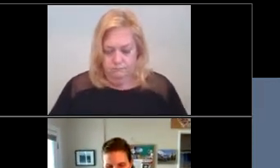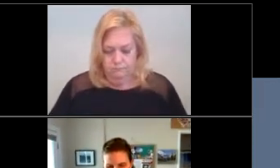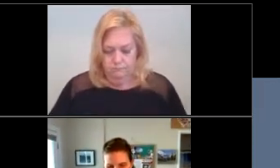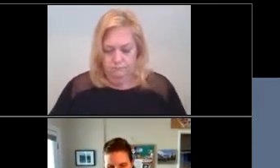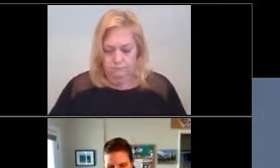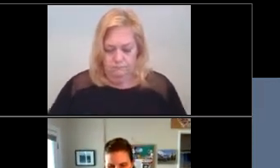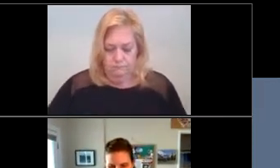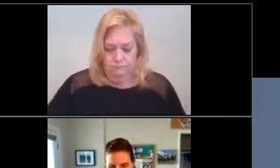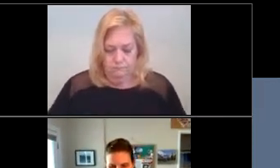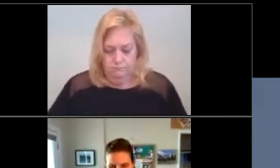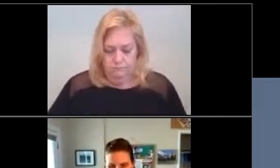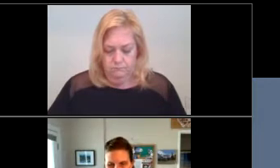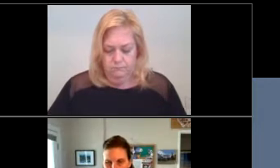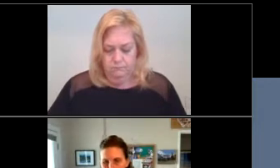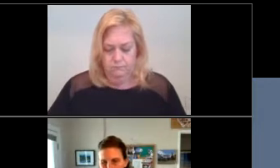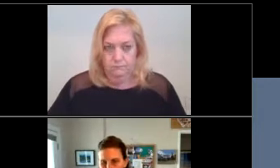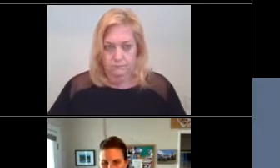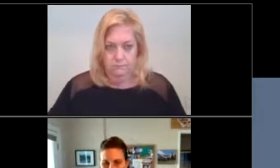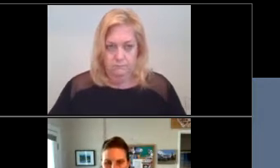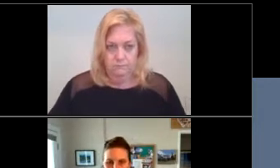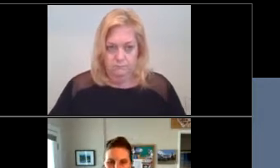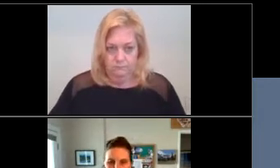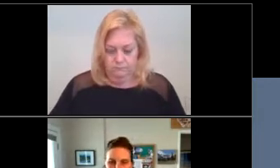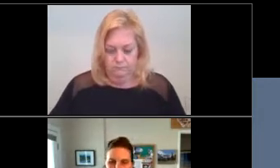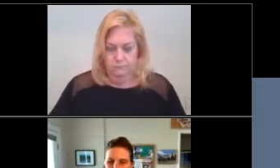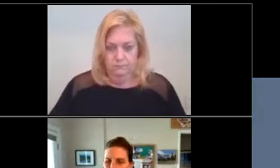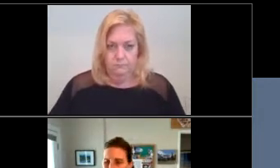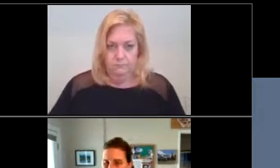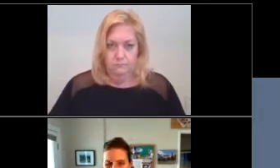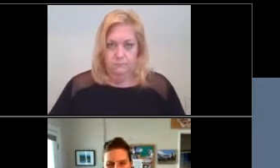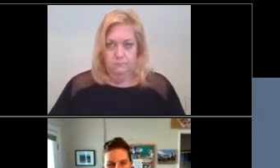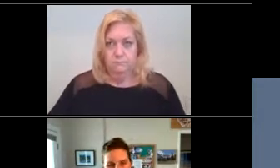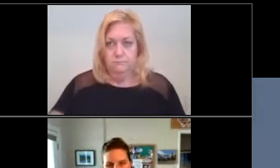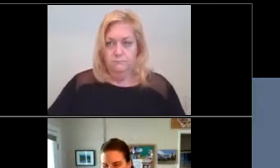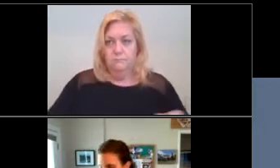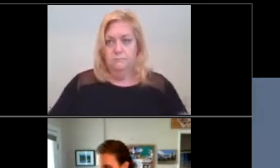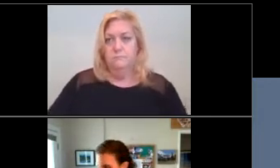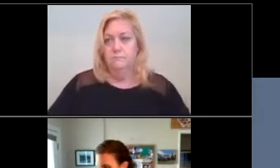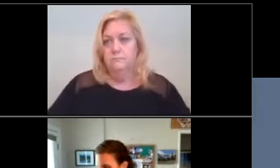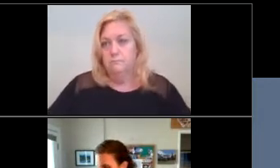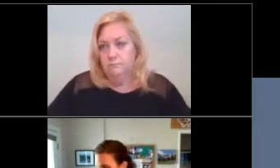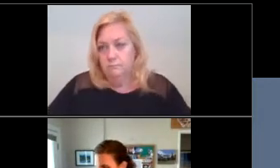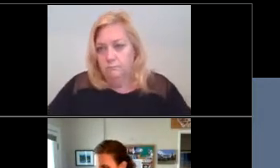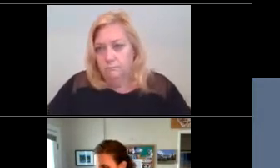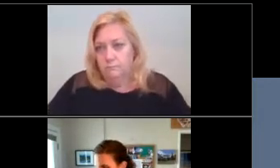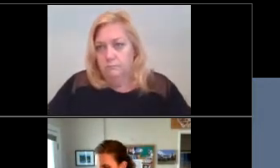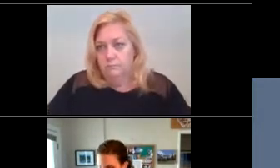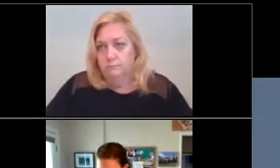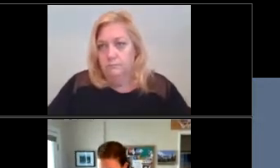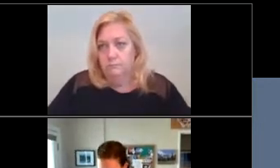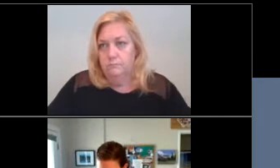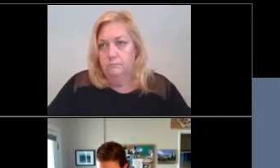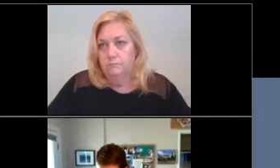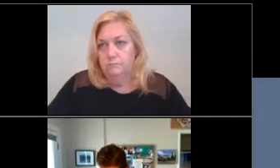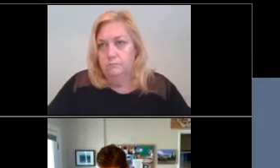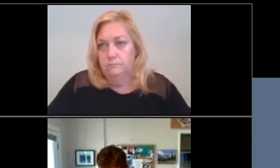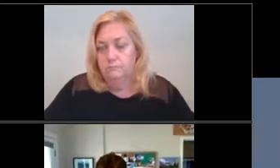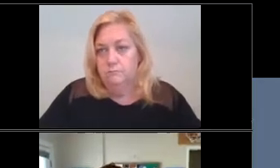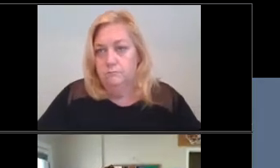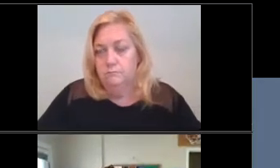Welcome to the Equity Advisory Roundtable meeting. Live closed captioning, Spanish language, and American Sign Language interpretation are being